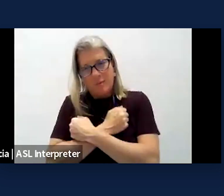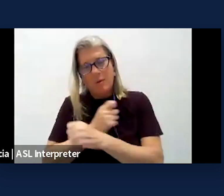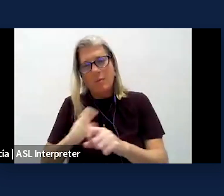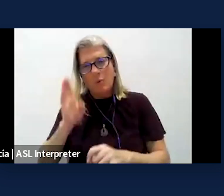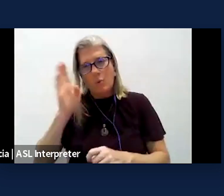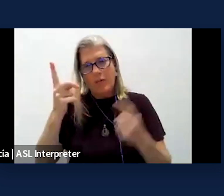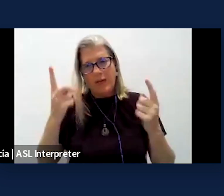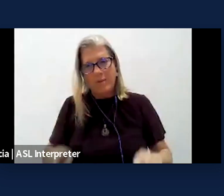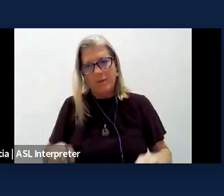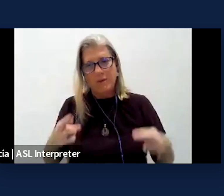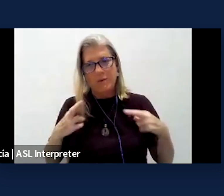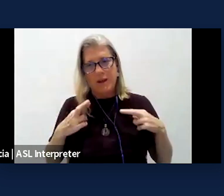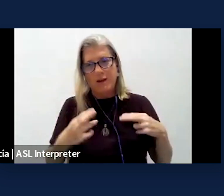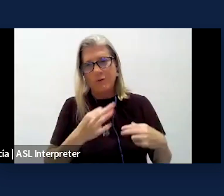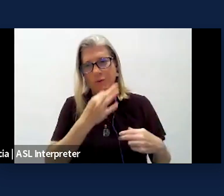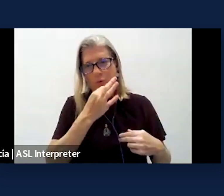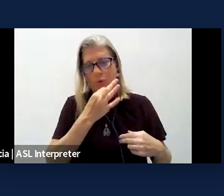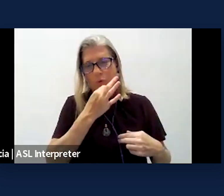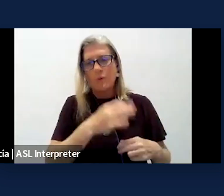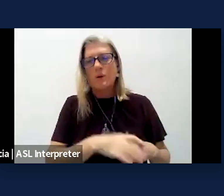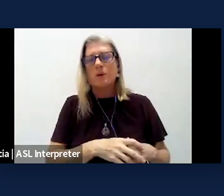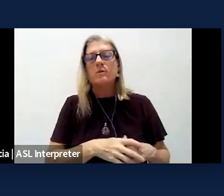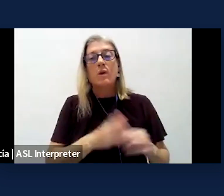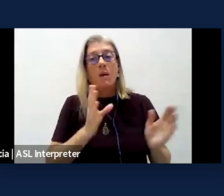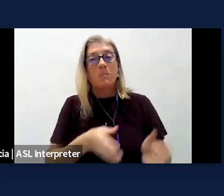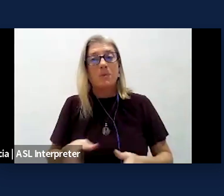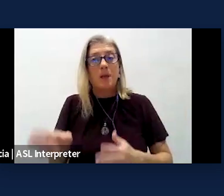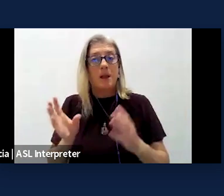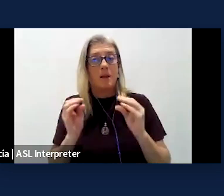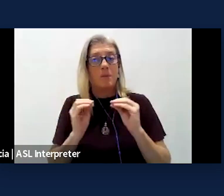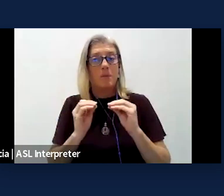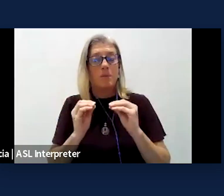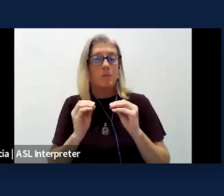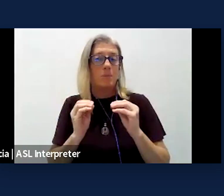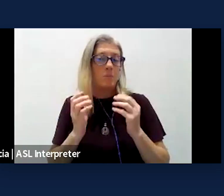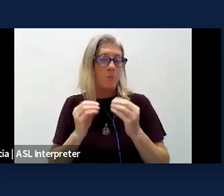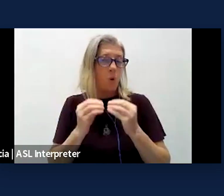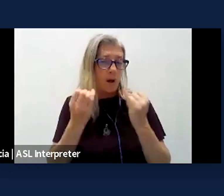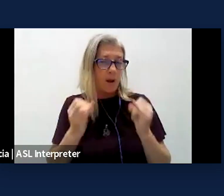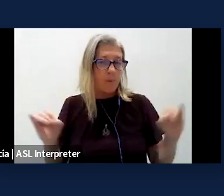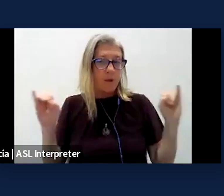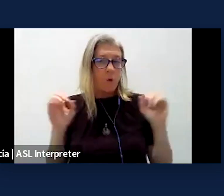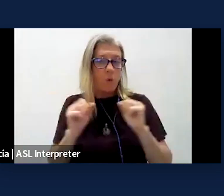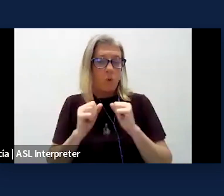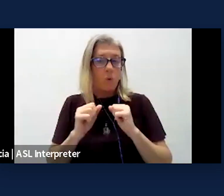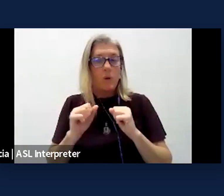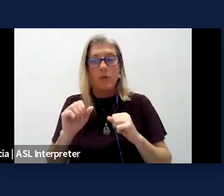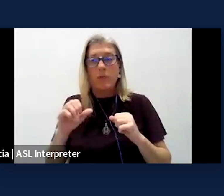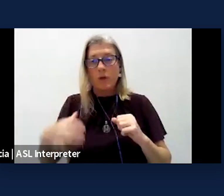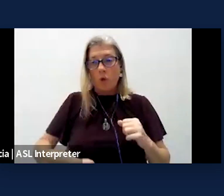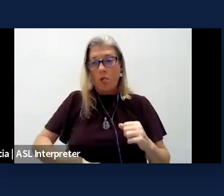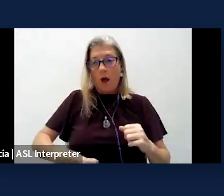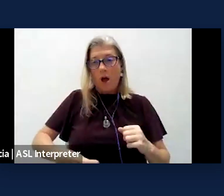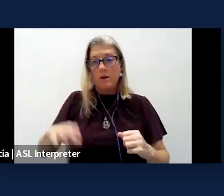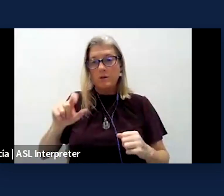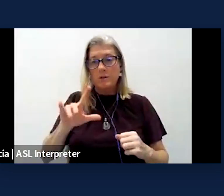there. So I'm planning to have a little bit more, I guess, independence with having a colostomy than